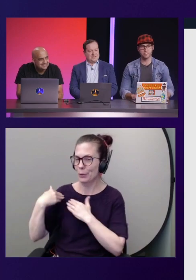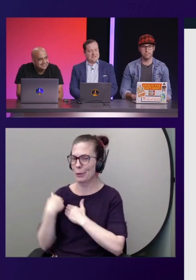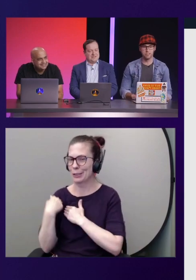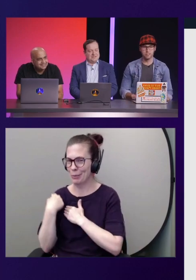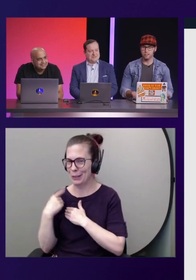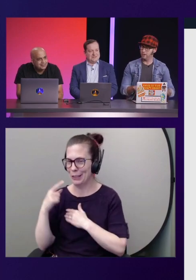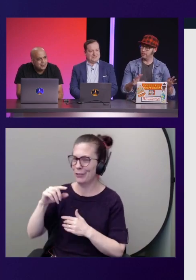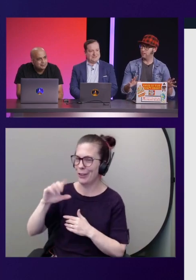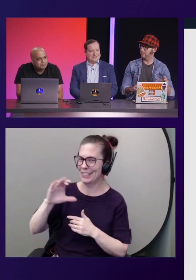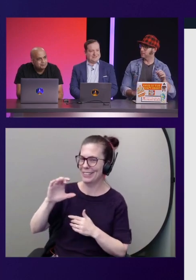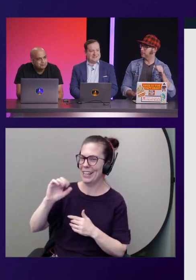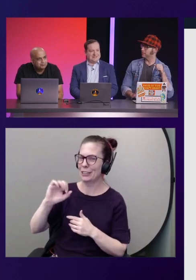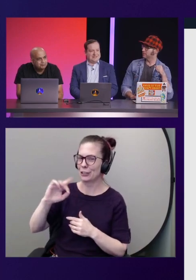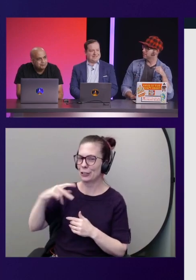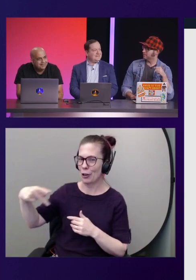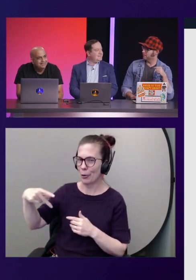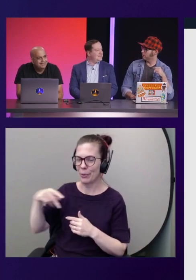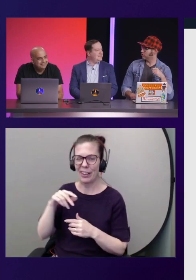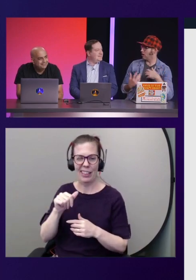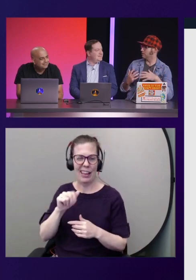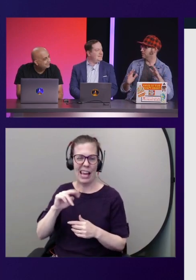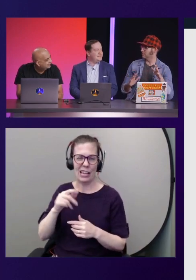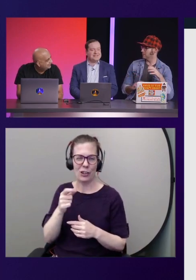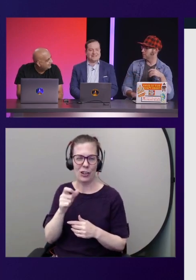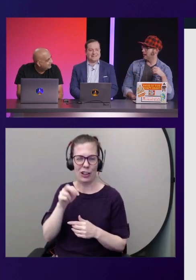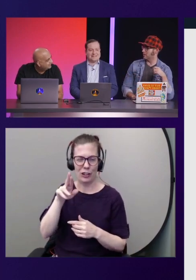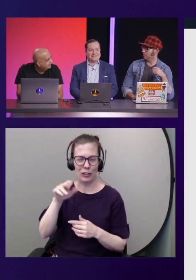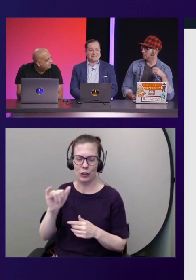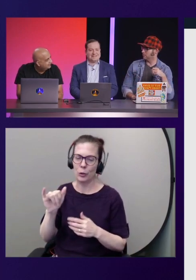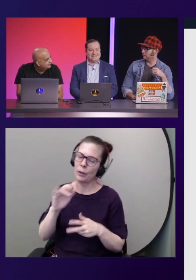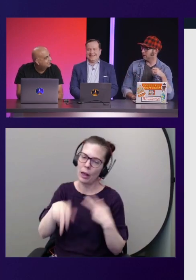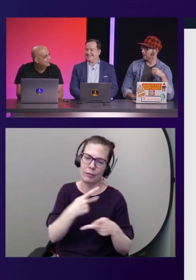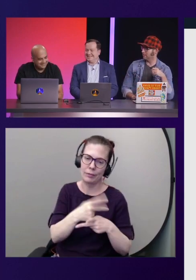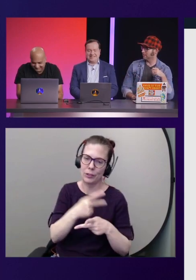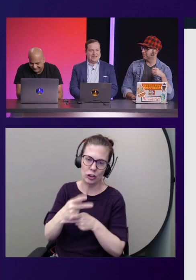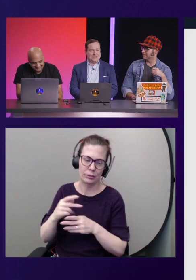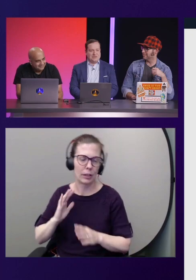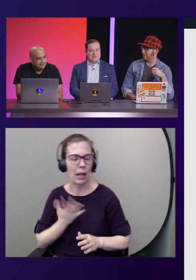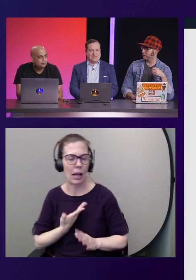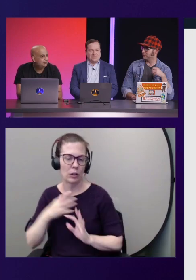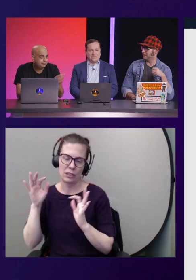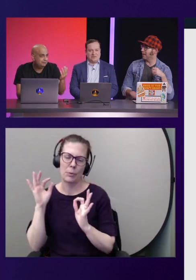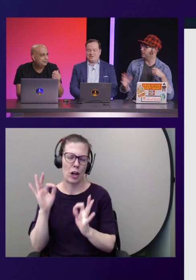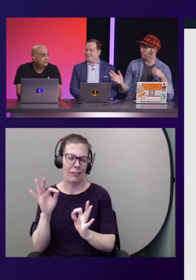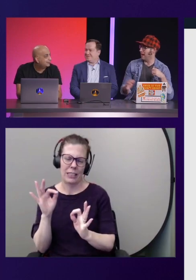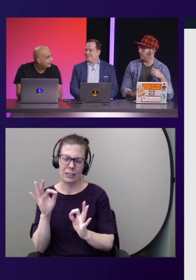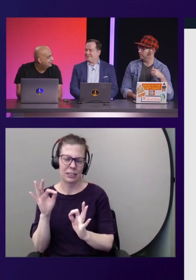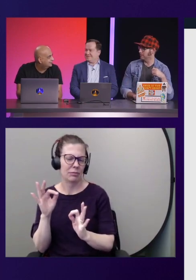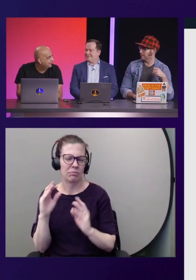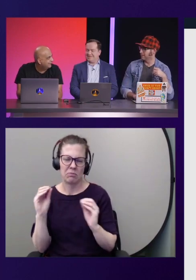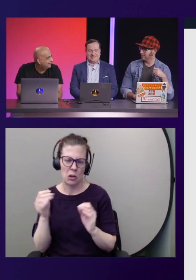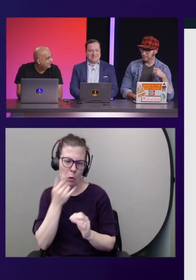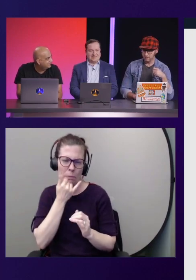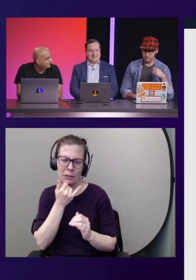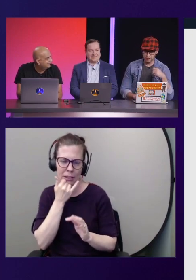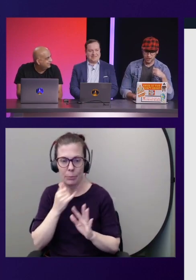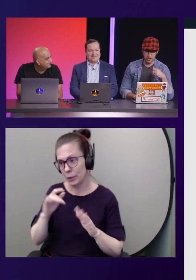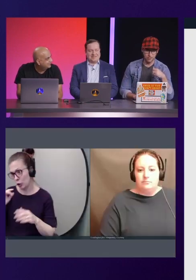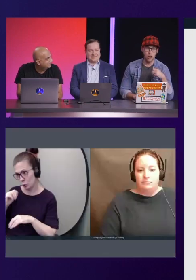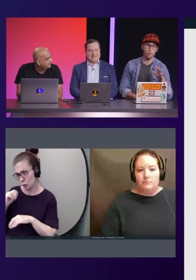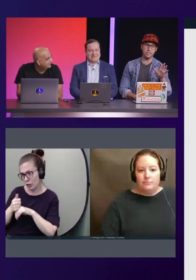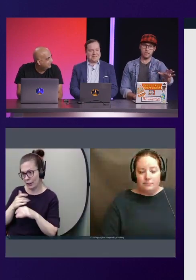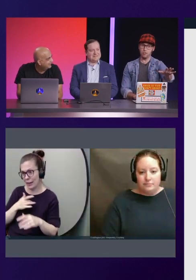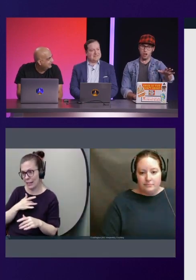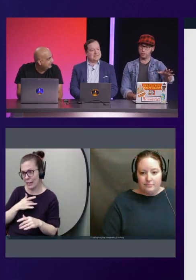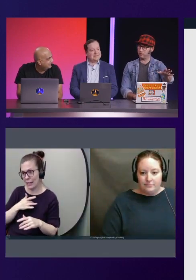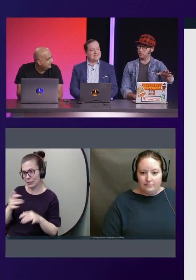of this. None of the other versions, which ours is impeccable, spotless. I'm sure. As You found. started the trend, right? That's the.